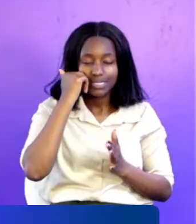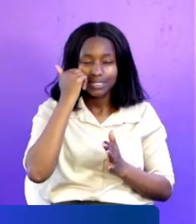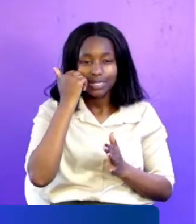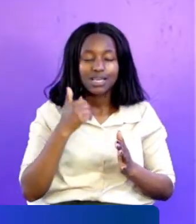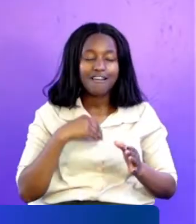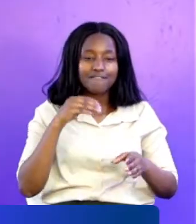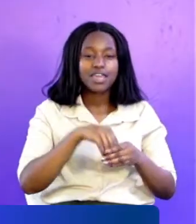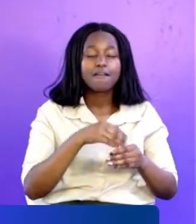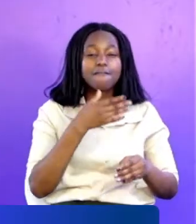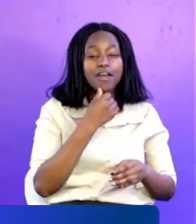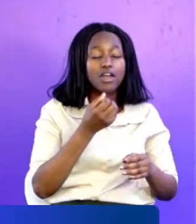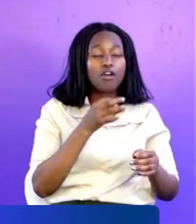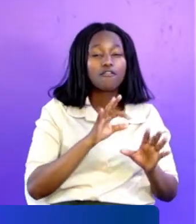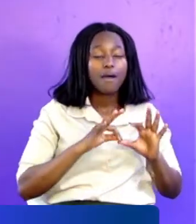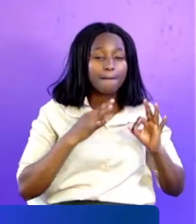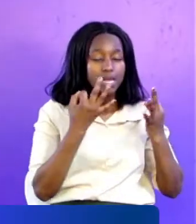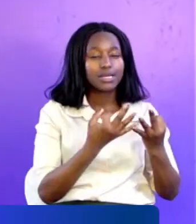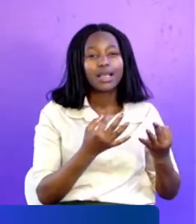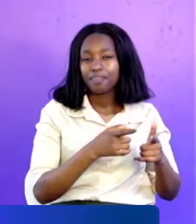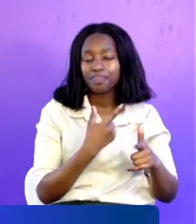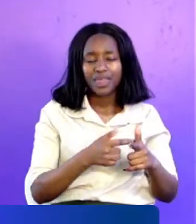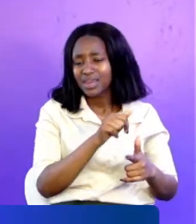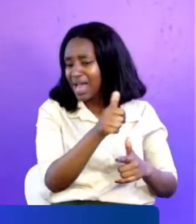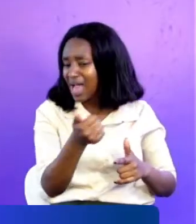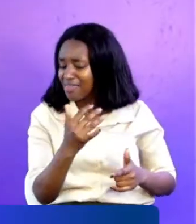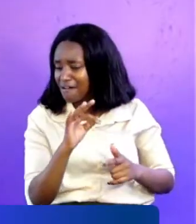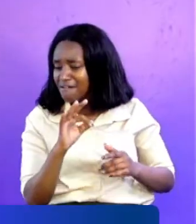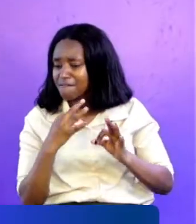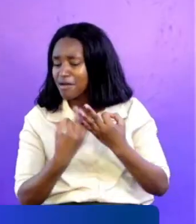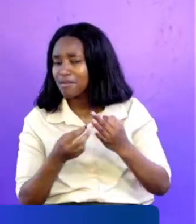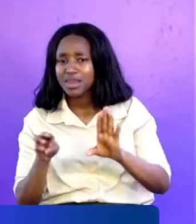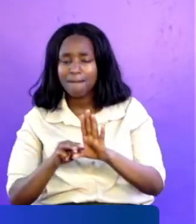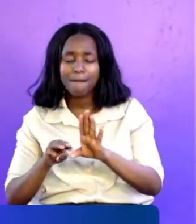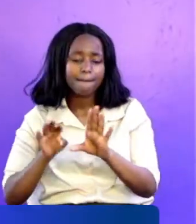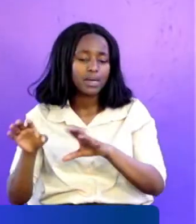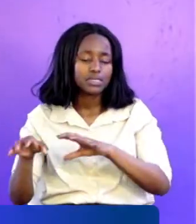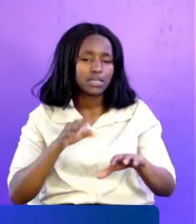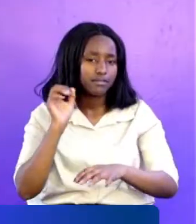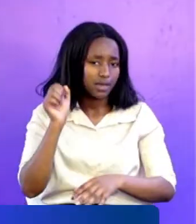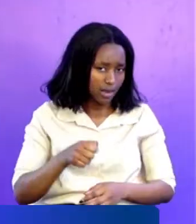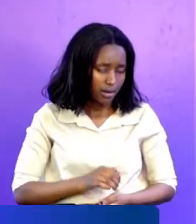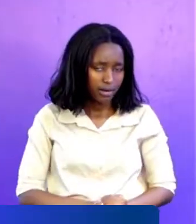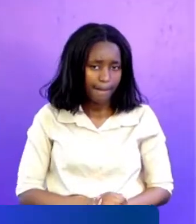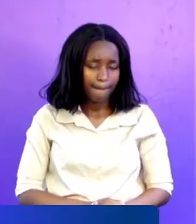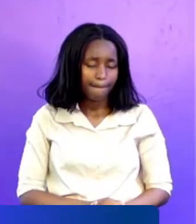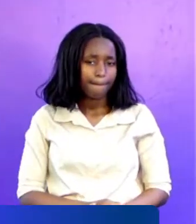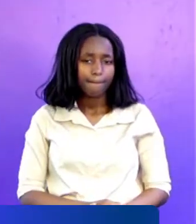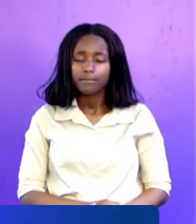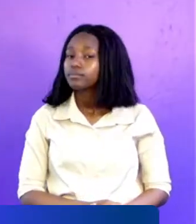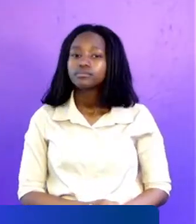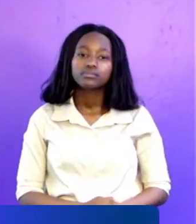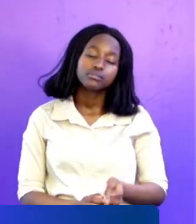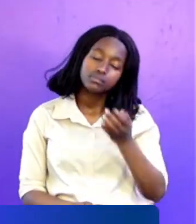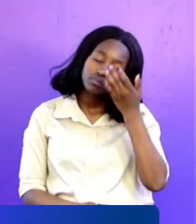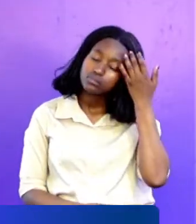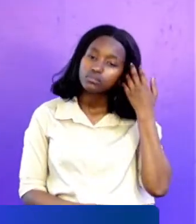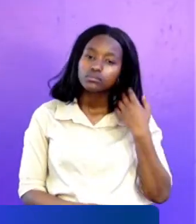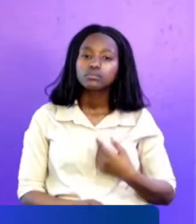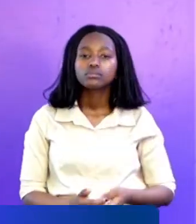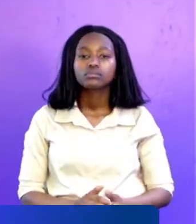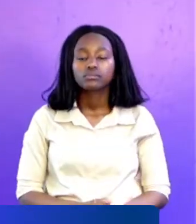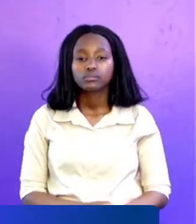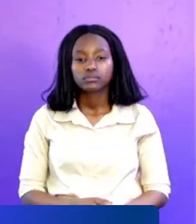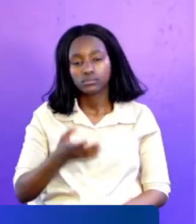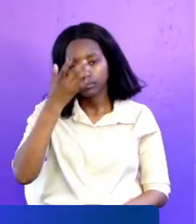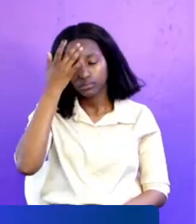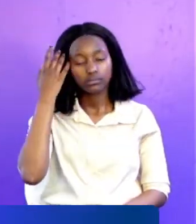Because if at all they are still young, you know what I mean? Sorry, I don't want to go deeper, but I'm trying to say it becomes very difficult for